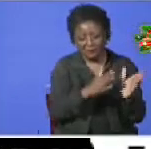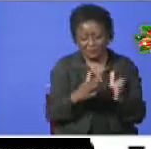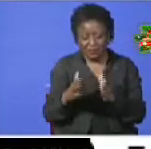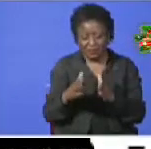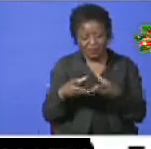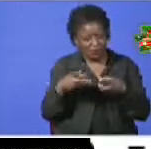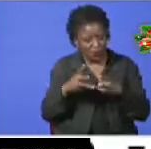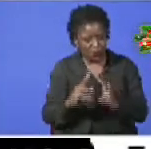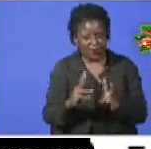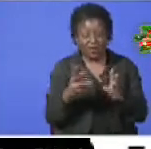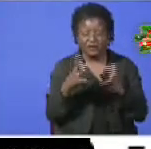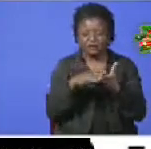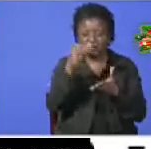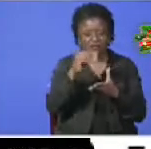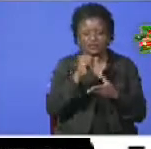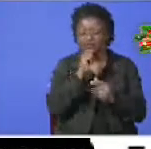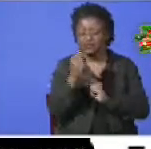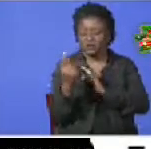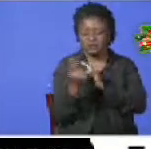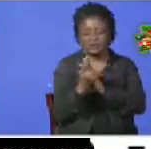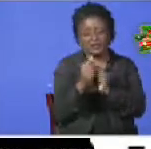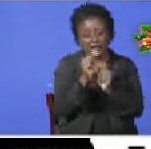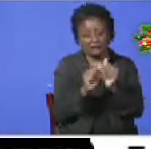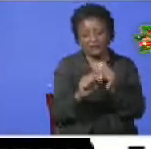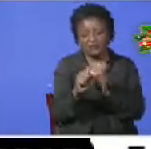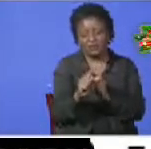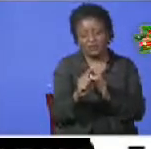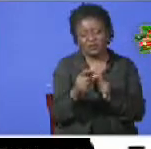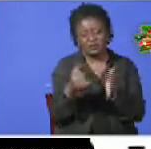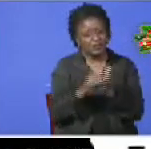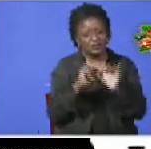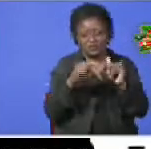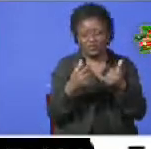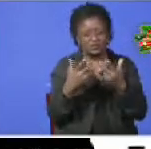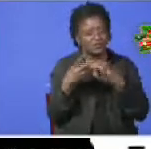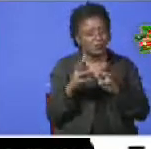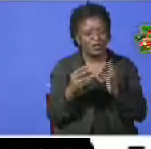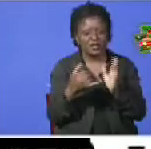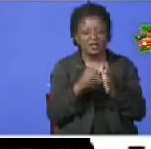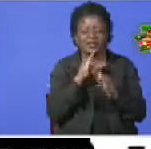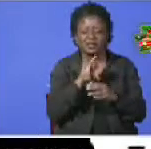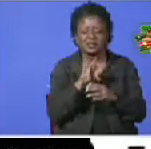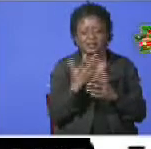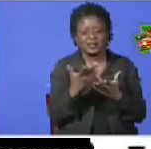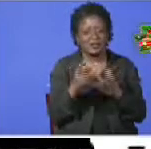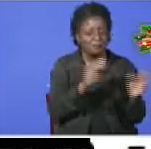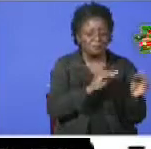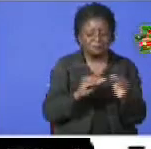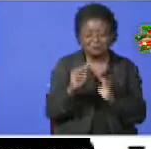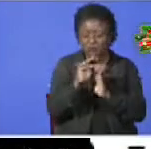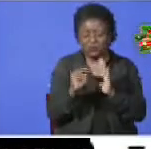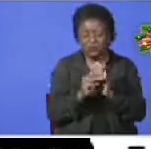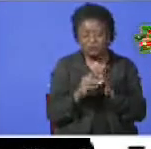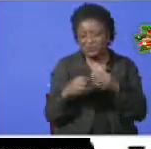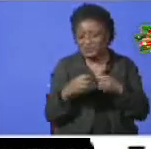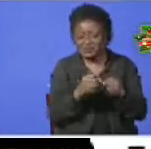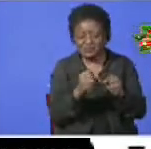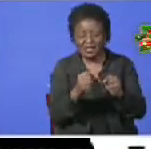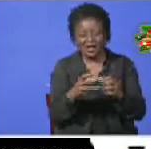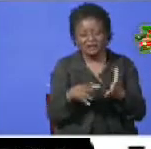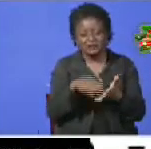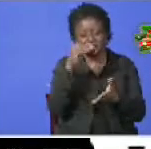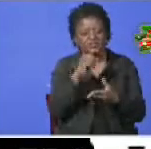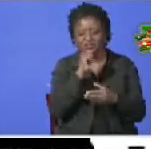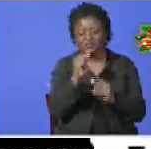is. Any more than the kinetic style of learning doesn't fit everybody. Okay? As a system, it is our responsibility